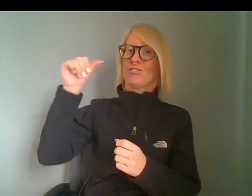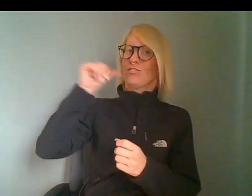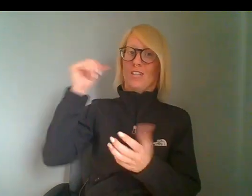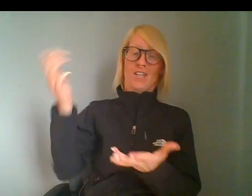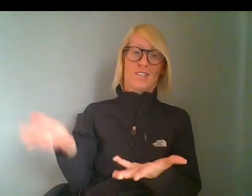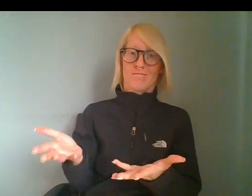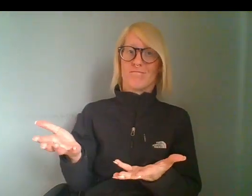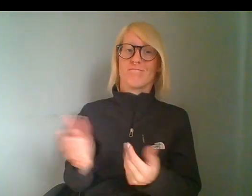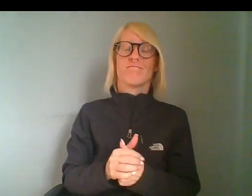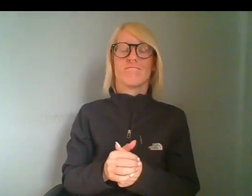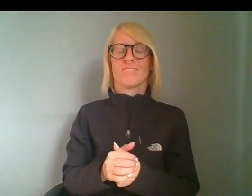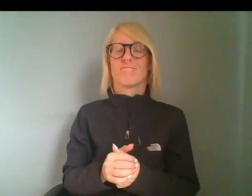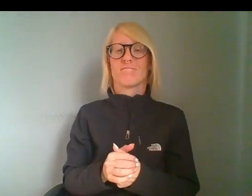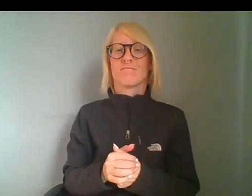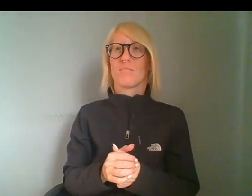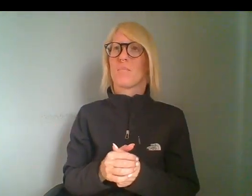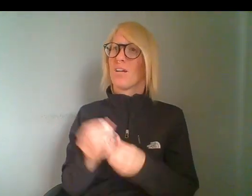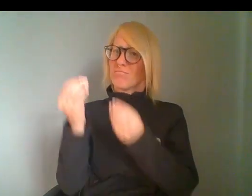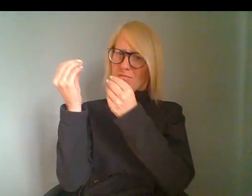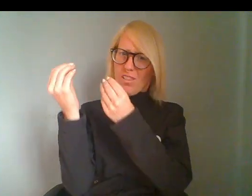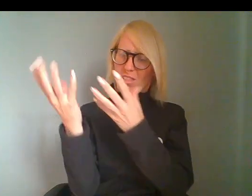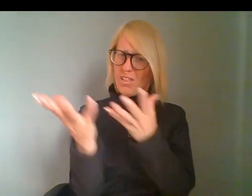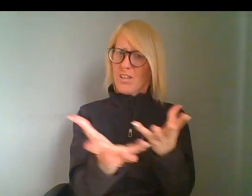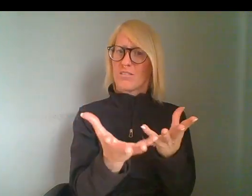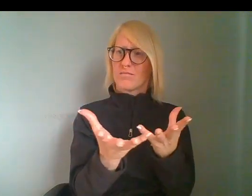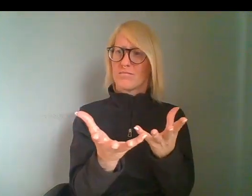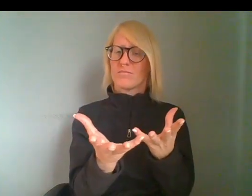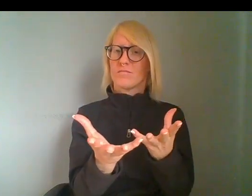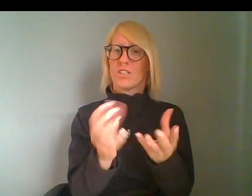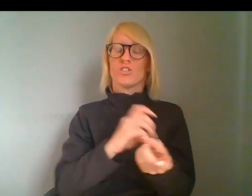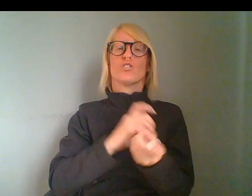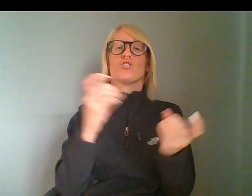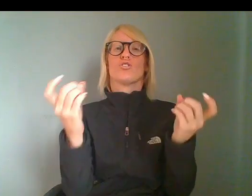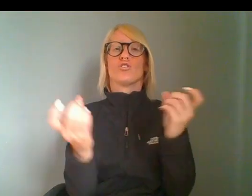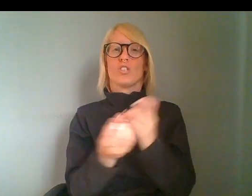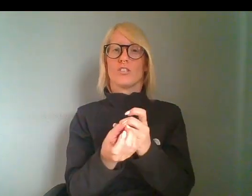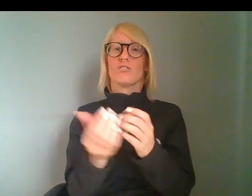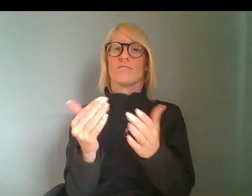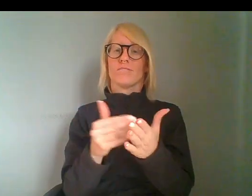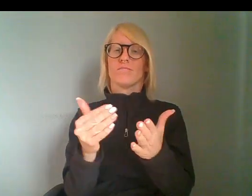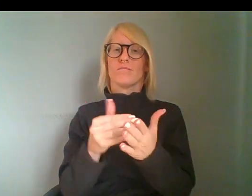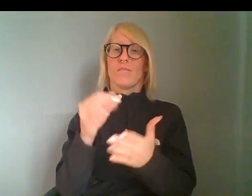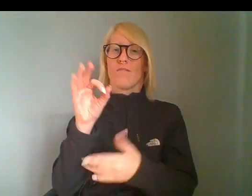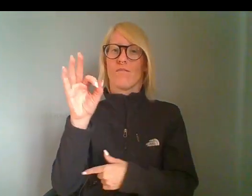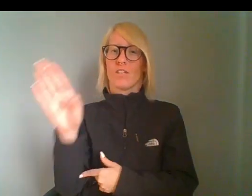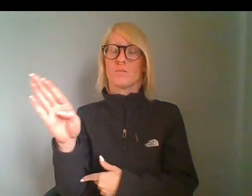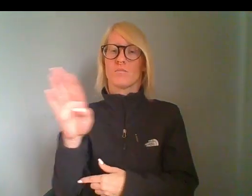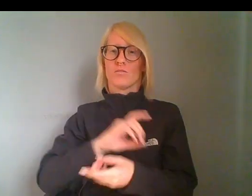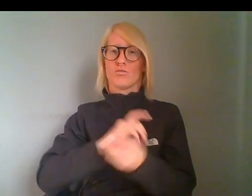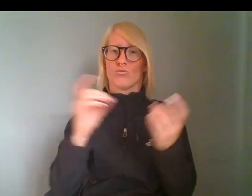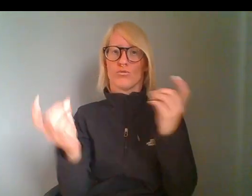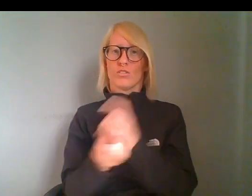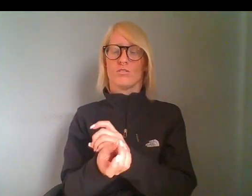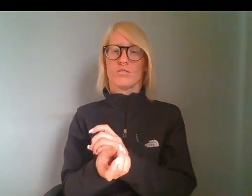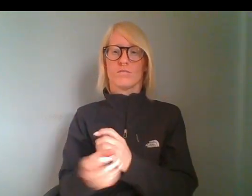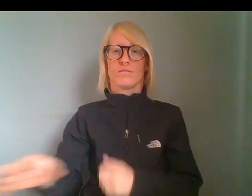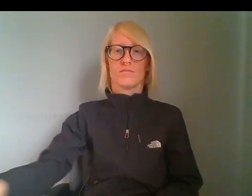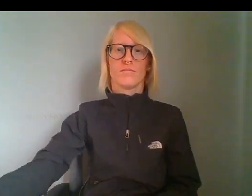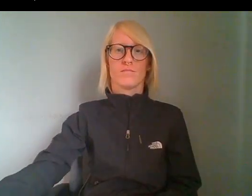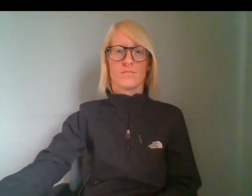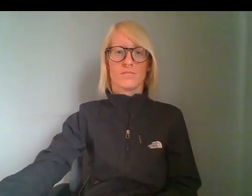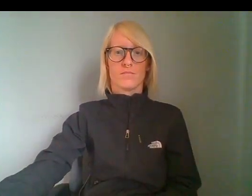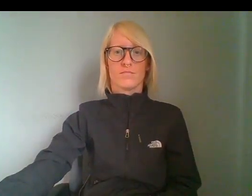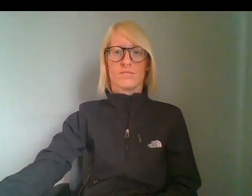make you aware of how much changes are going on with Facebook. Okay, before I sum up, is there any questions